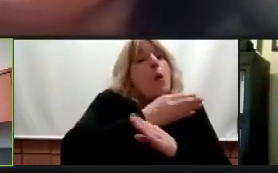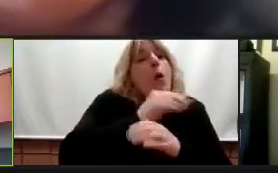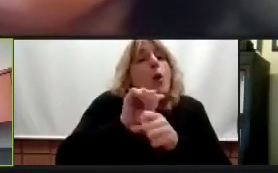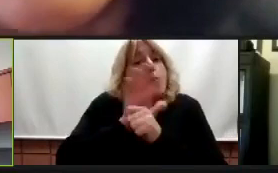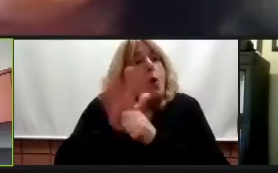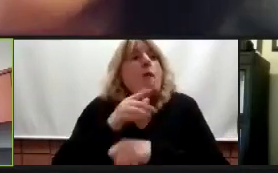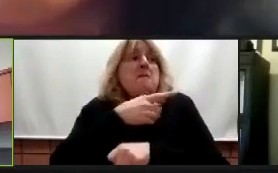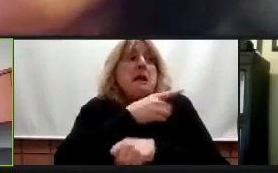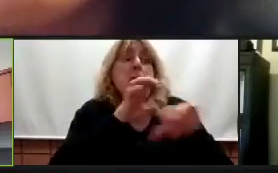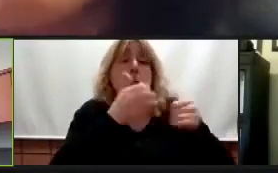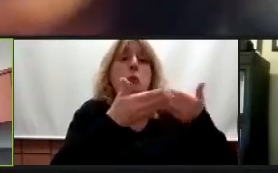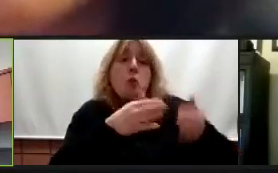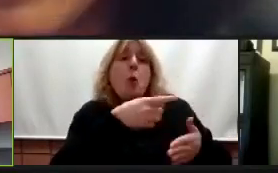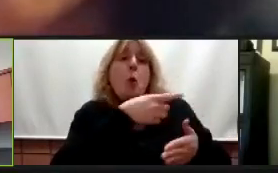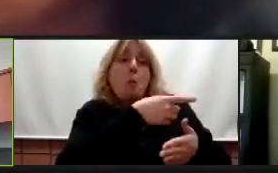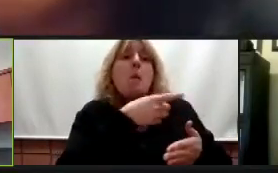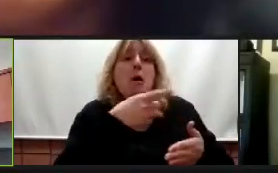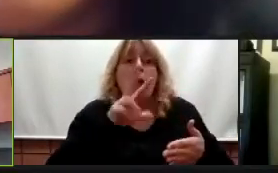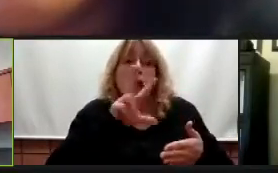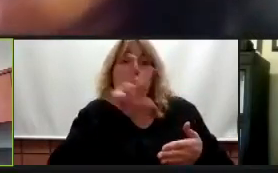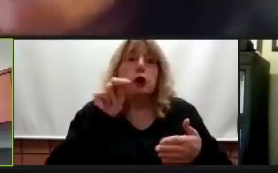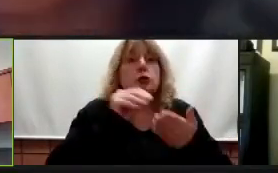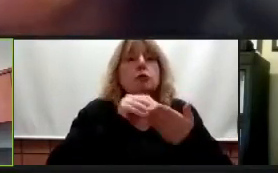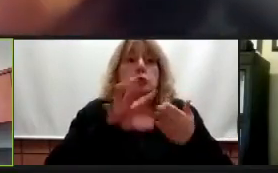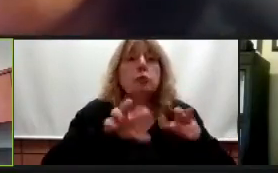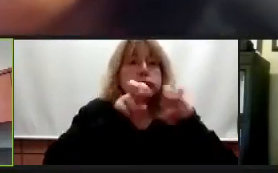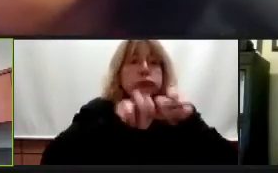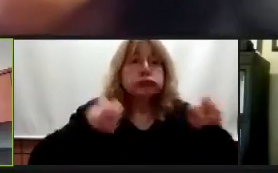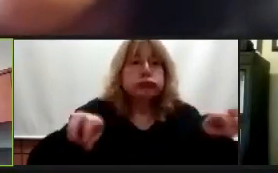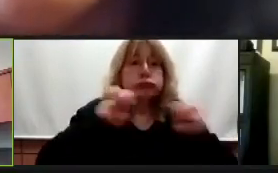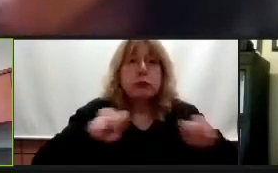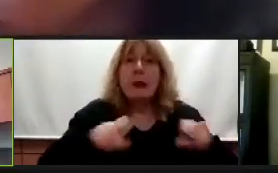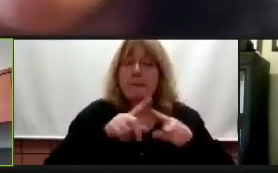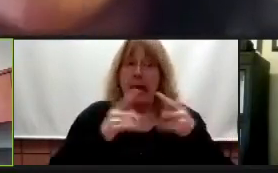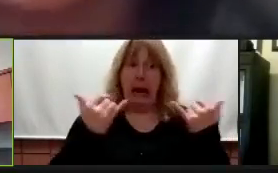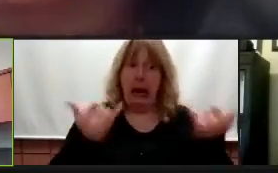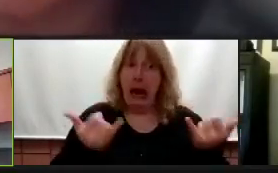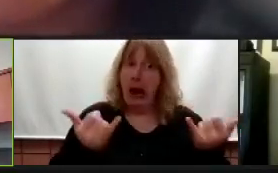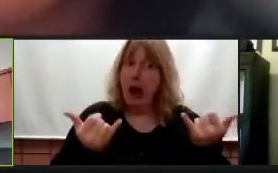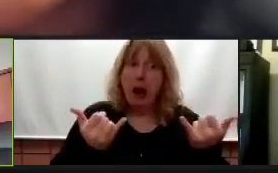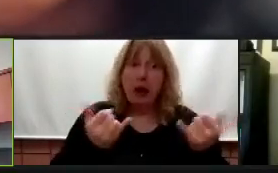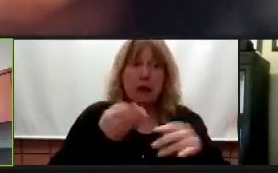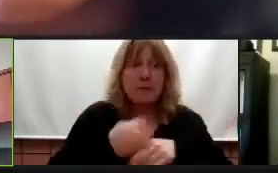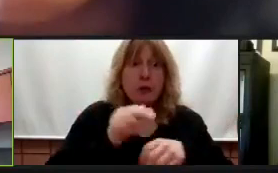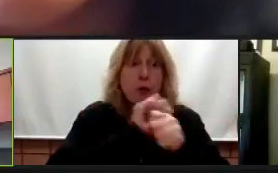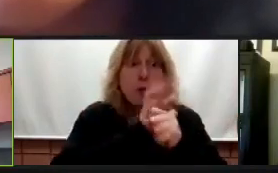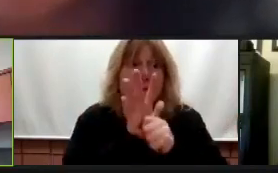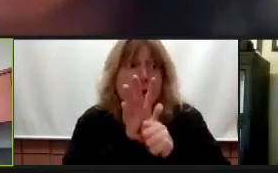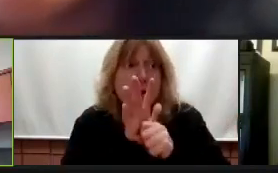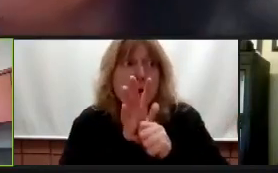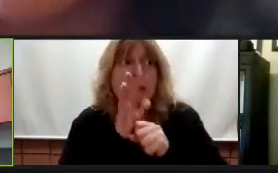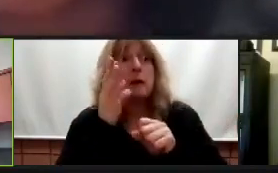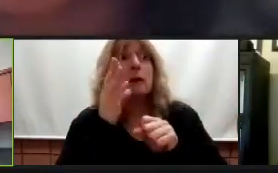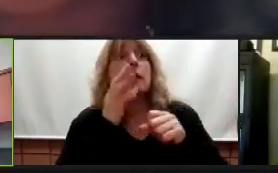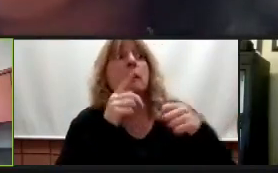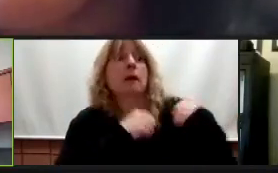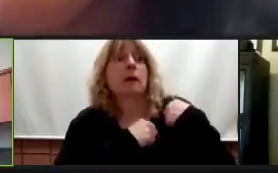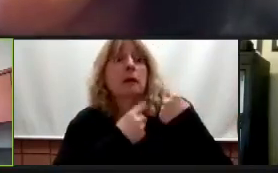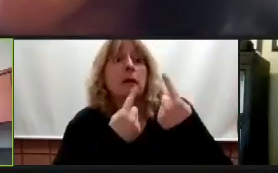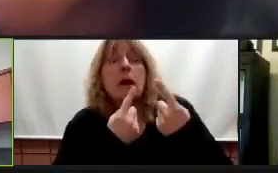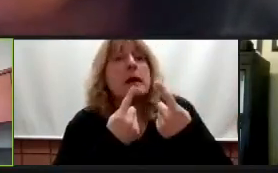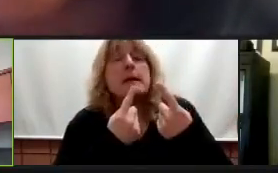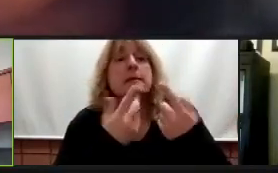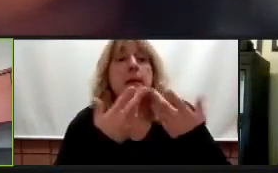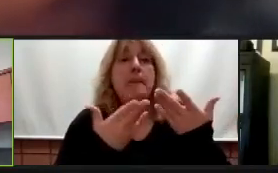30 students, that same class right now in post-COVID, or going through COVID, I should say, it may only be